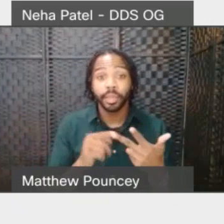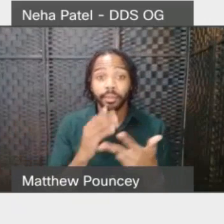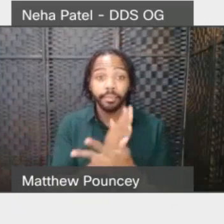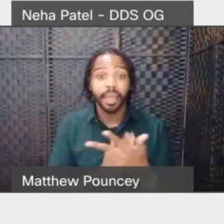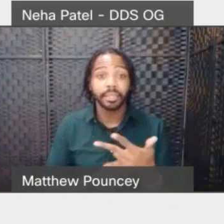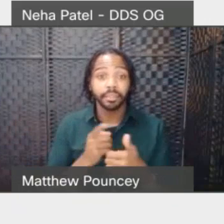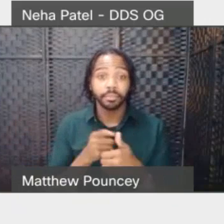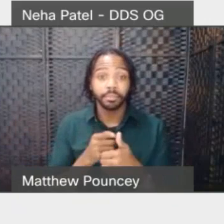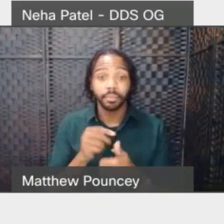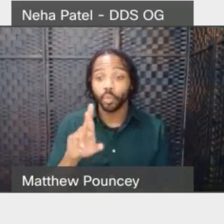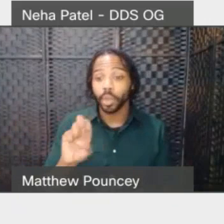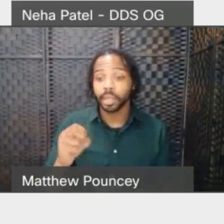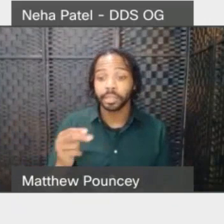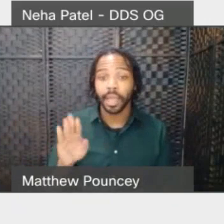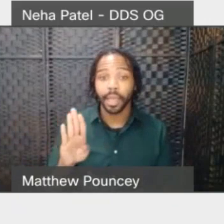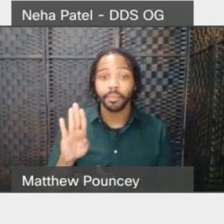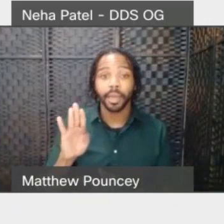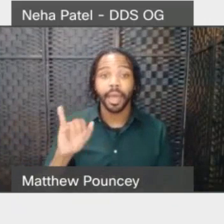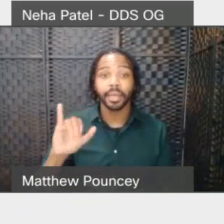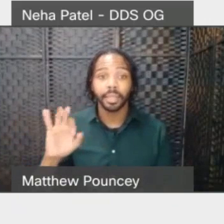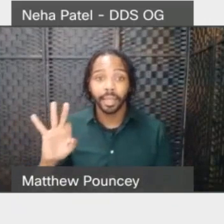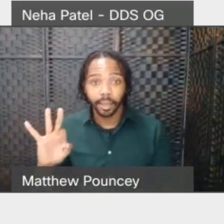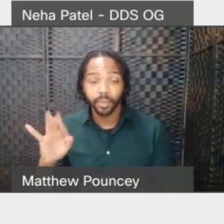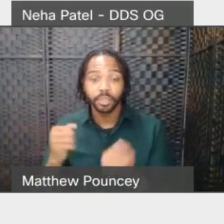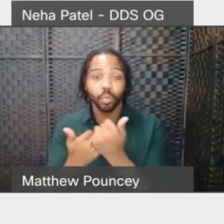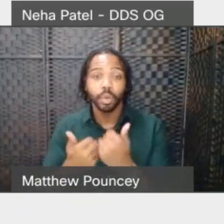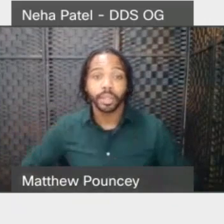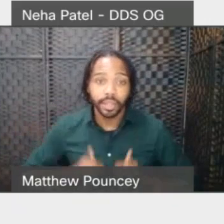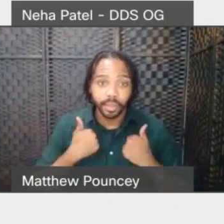in rehab, ICF, supported living, and host home settings.